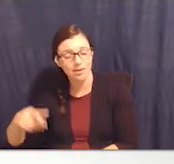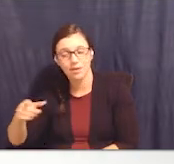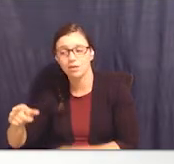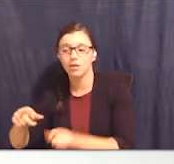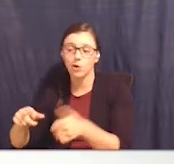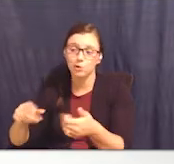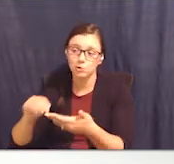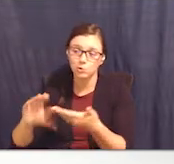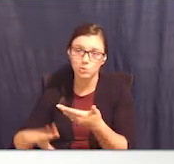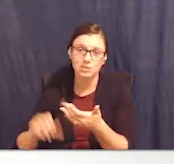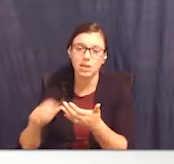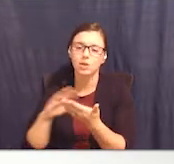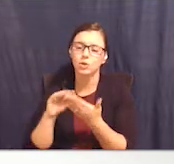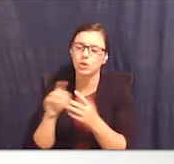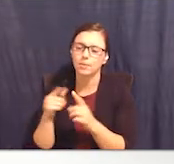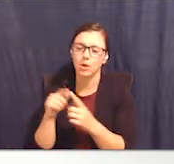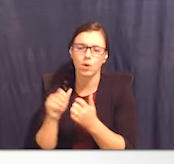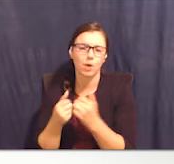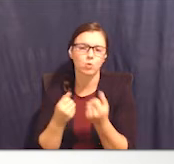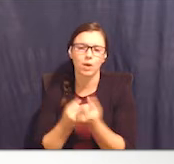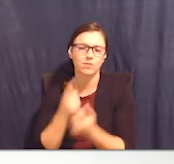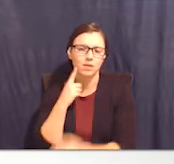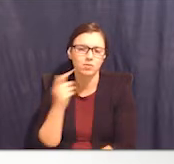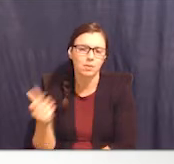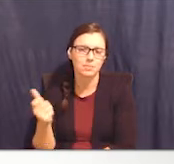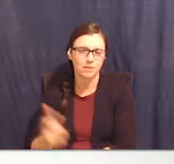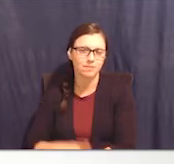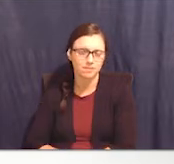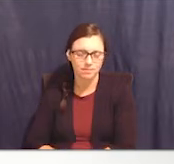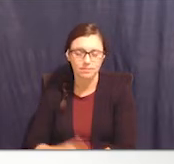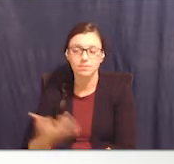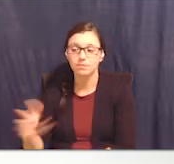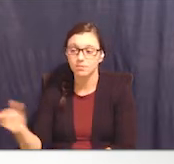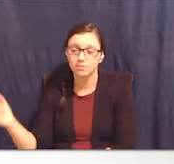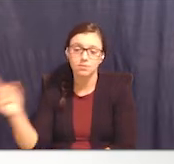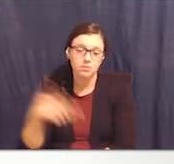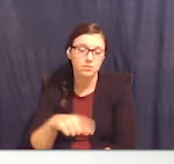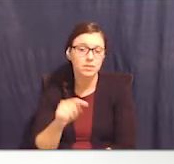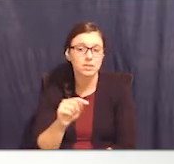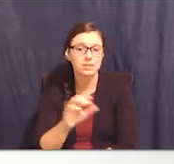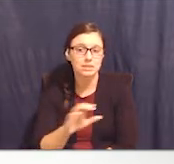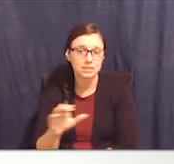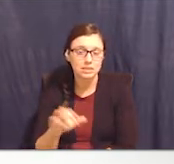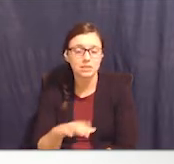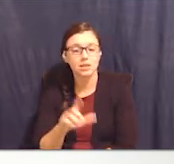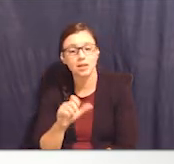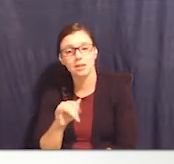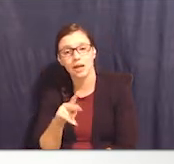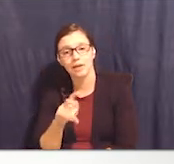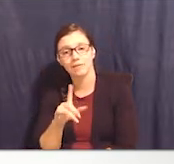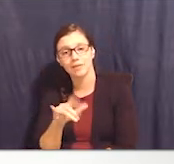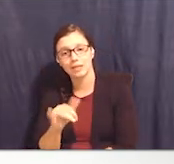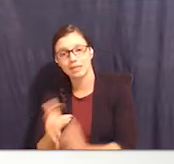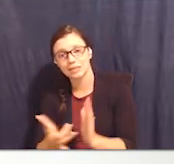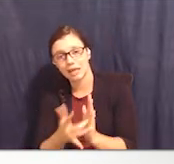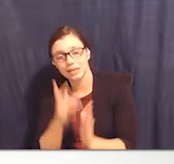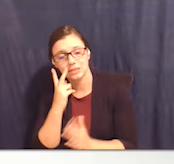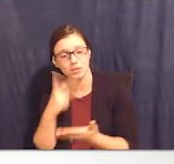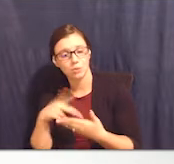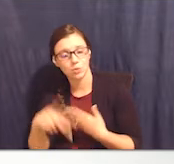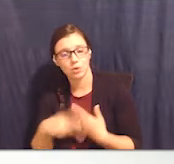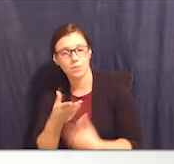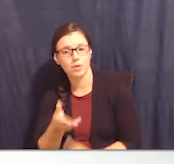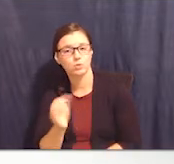club. We fund them for 2 years. And, again, they have to recruit inclusive